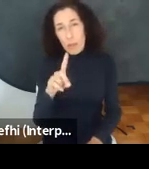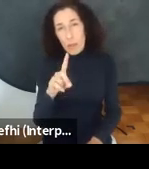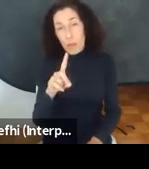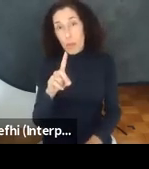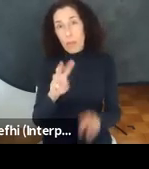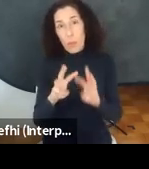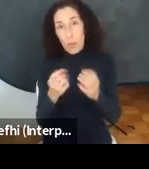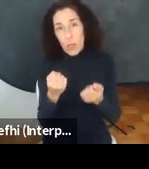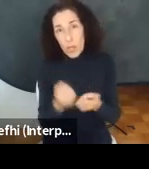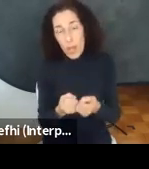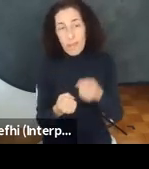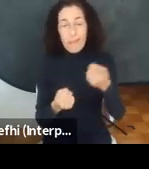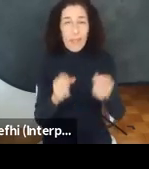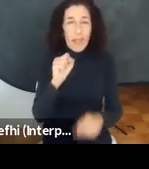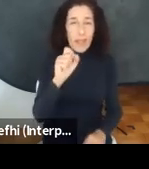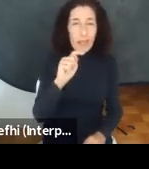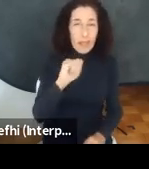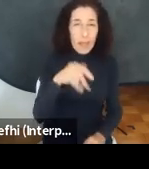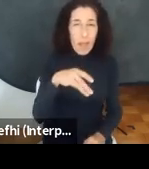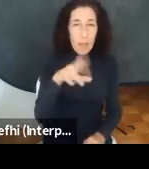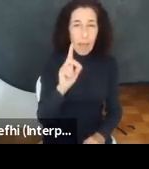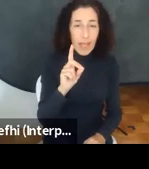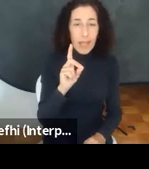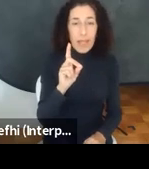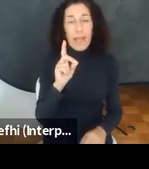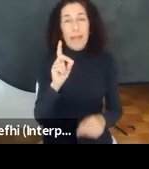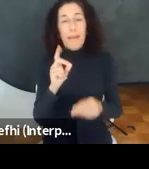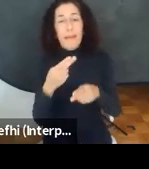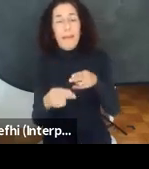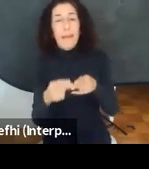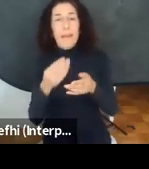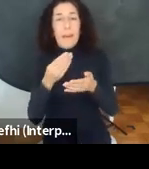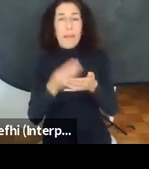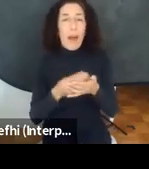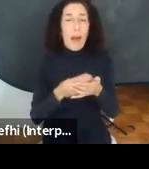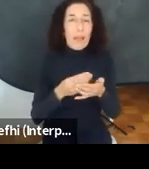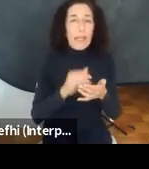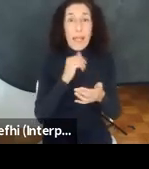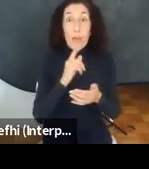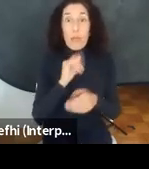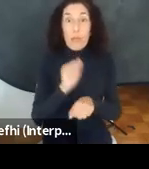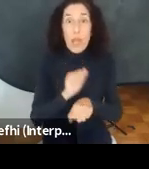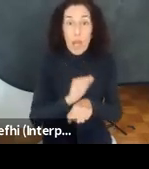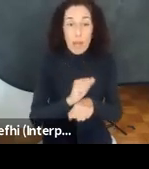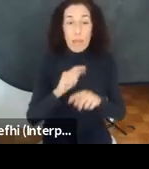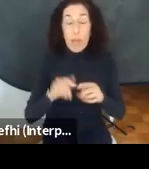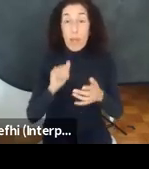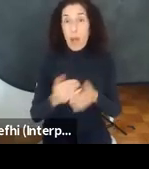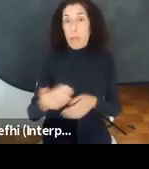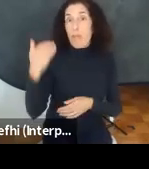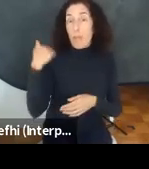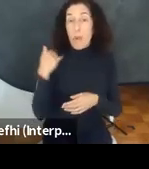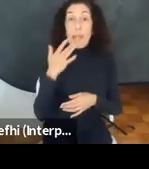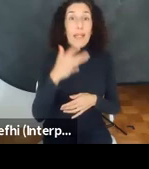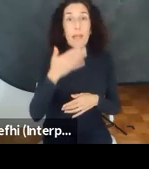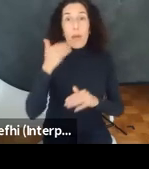like $15. Yeah. And on Friday, that's a lot of money to people who had never worked. Yeah. Well, I remember also when, you know,